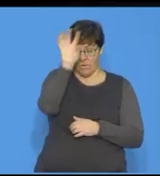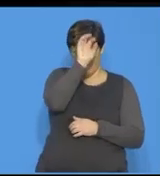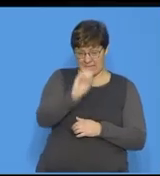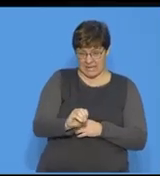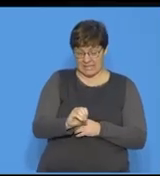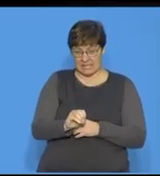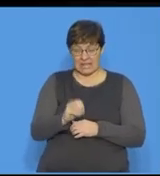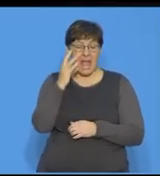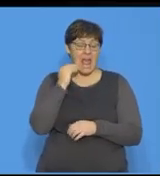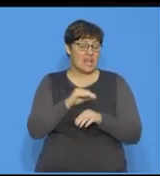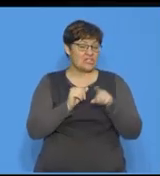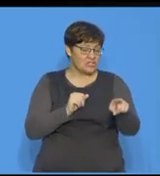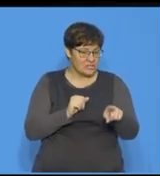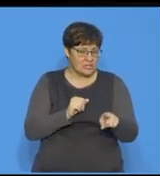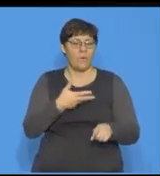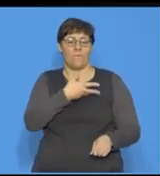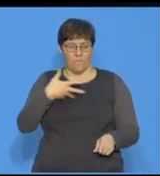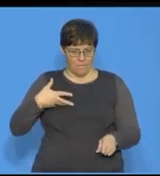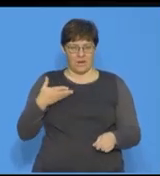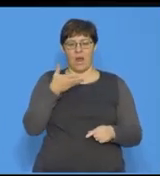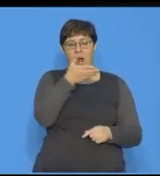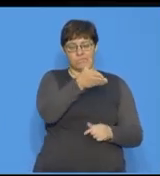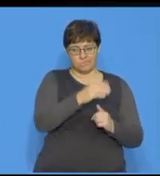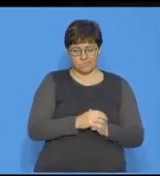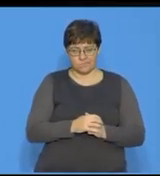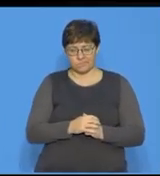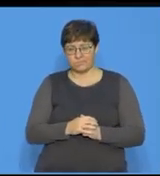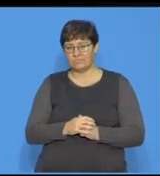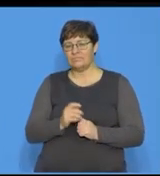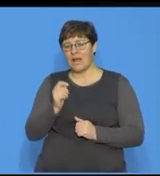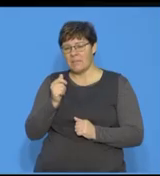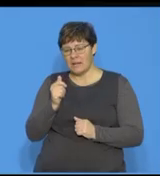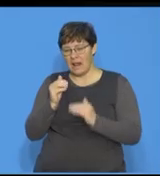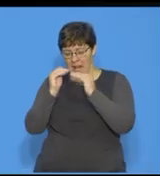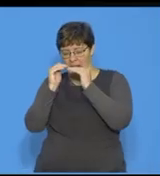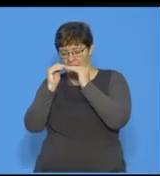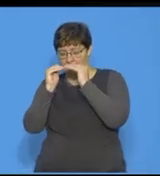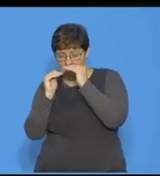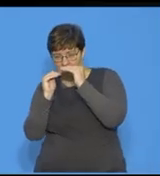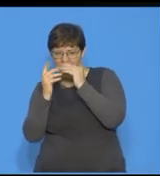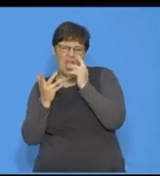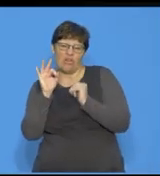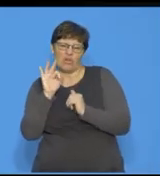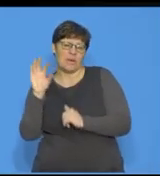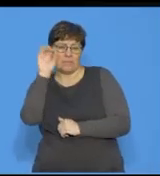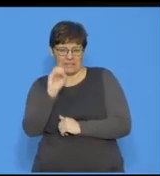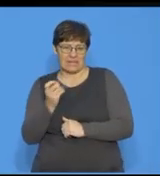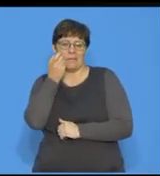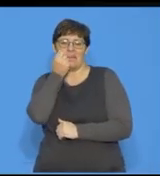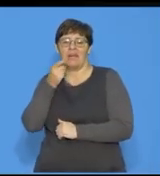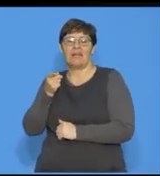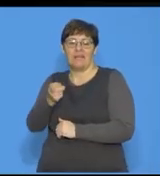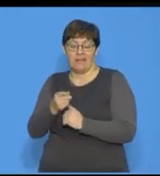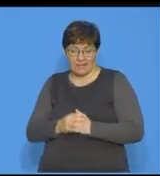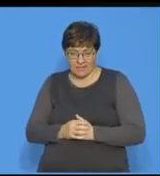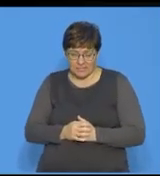4% are made up of the females, and slightly less, maybe 3%, are made up